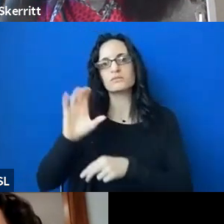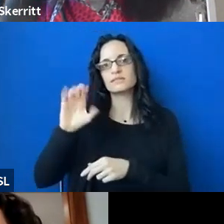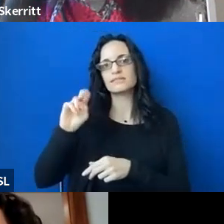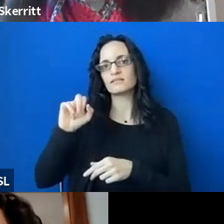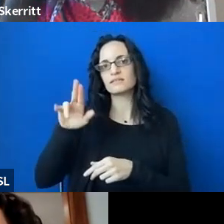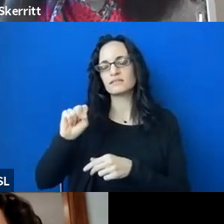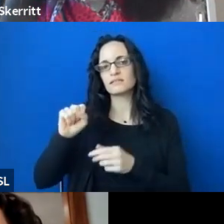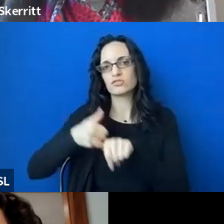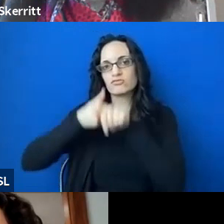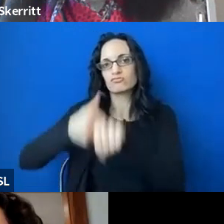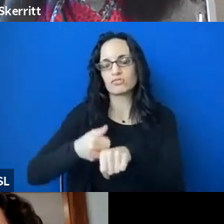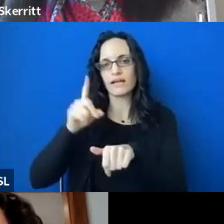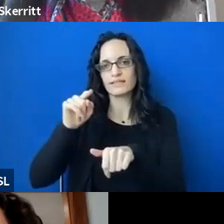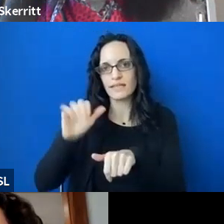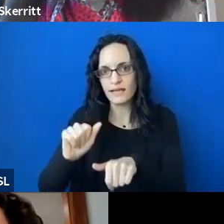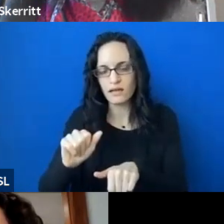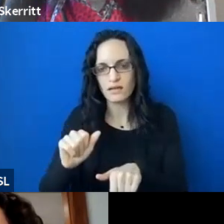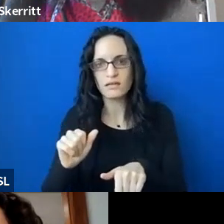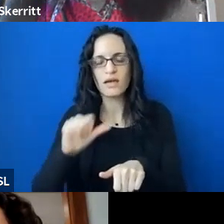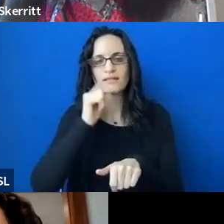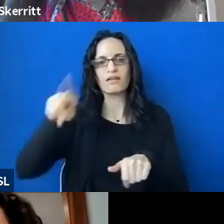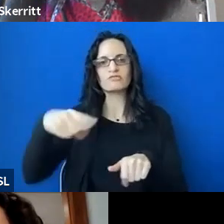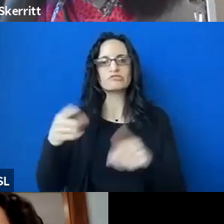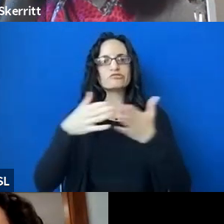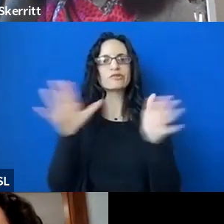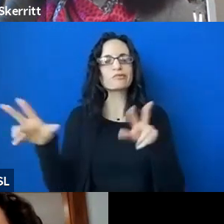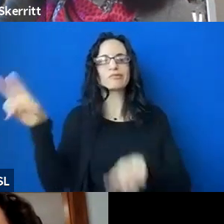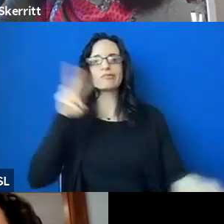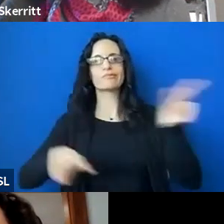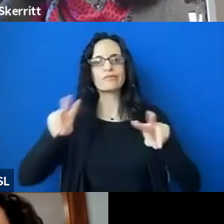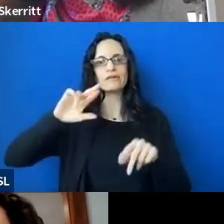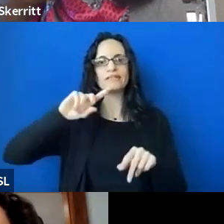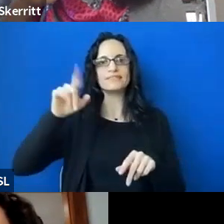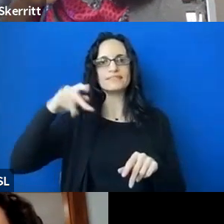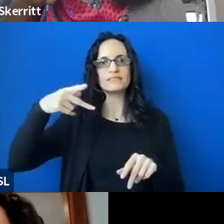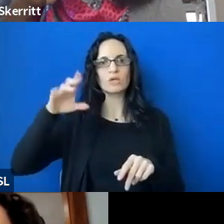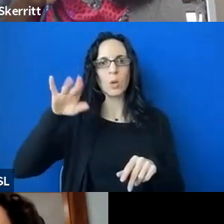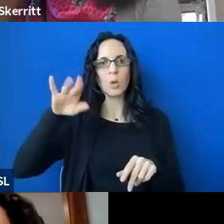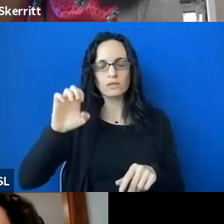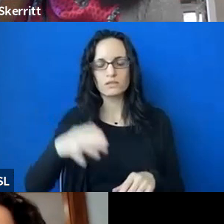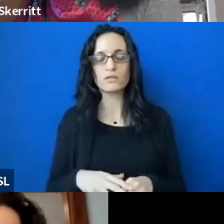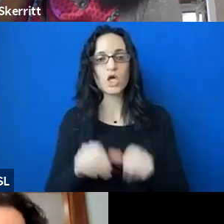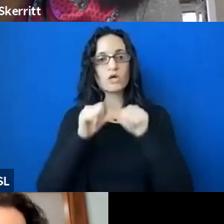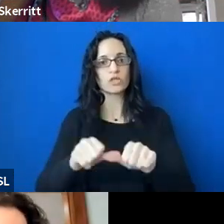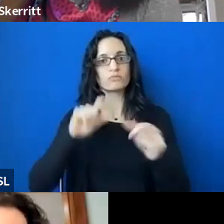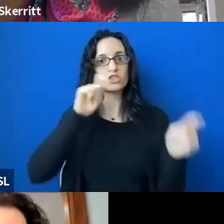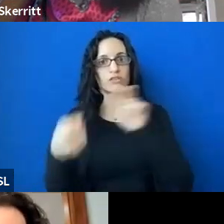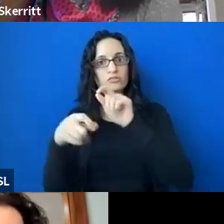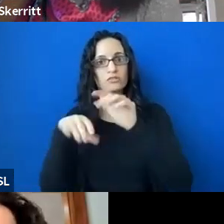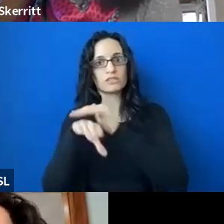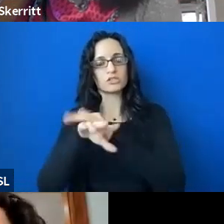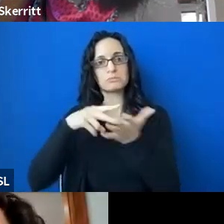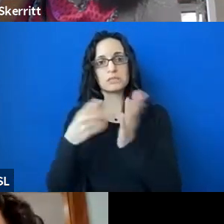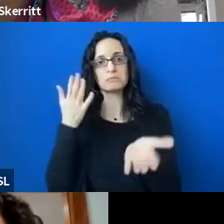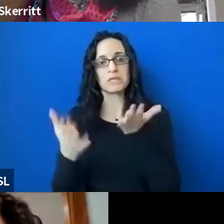measure as opposed to the broader brush of zip codes. I'm well aware that a permanent change to admissions may decrease the chance that my own